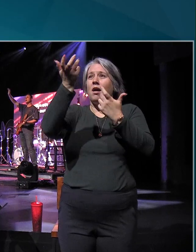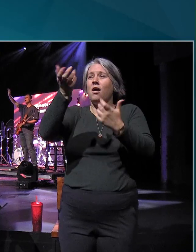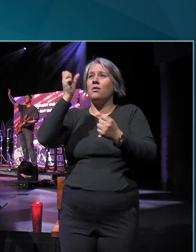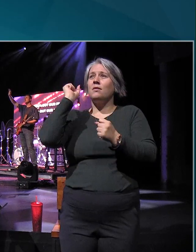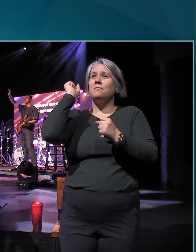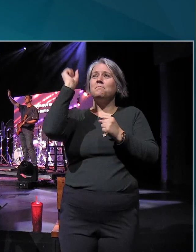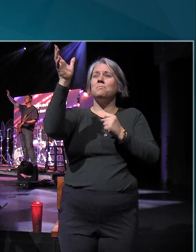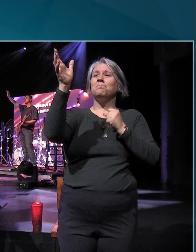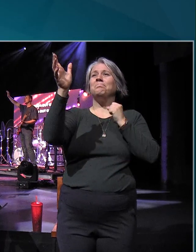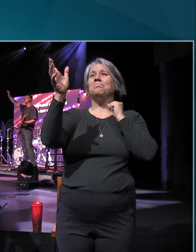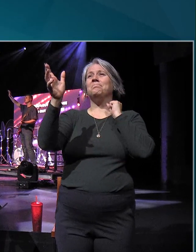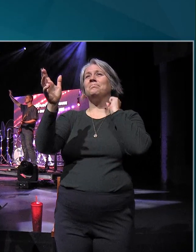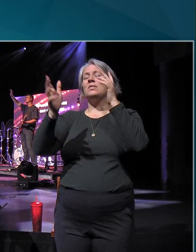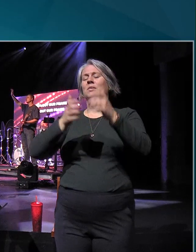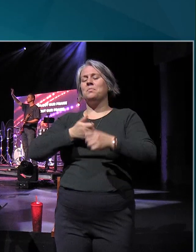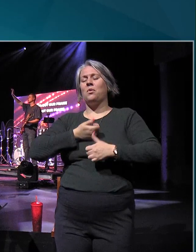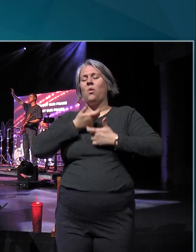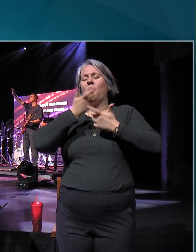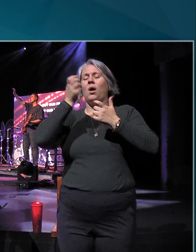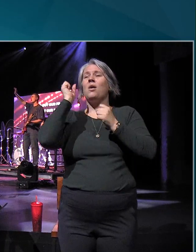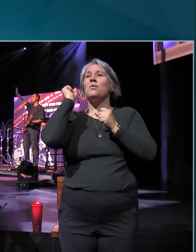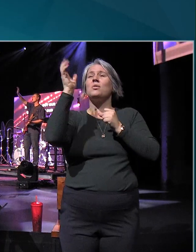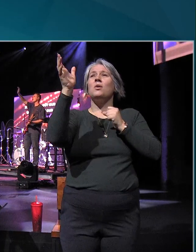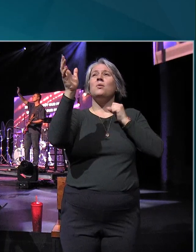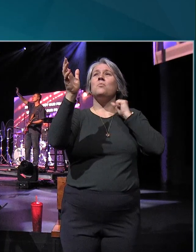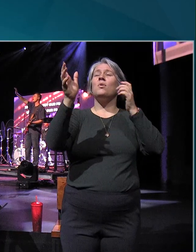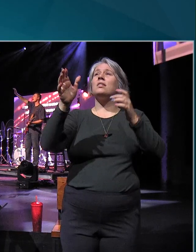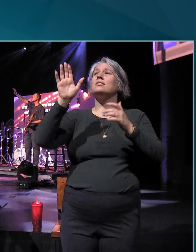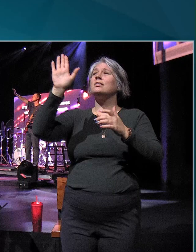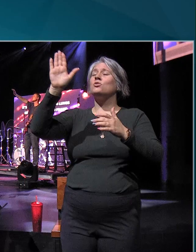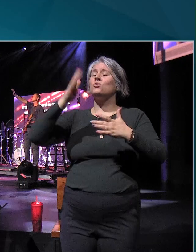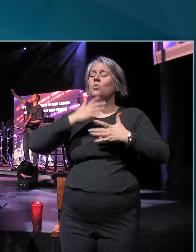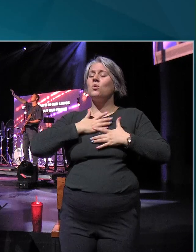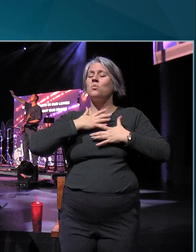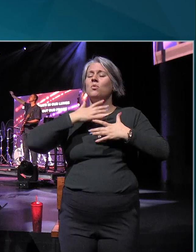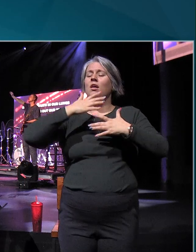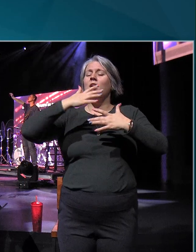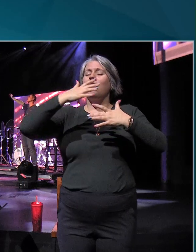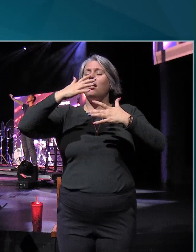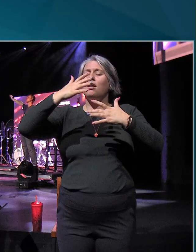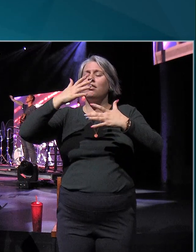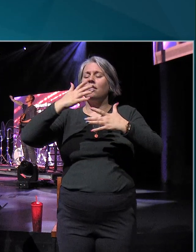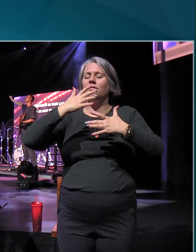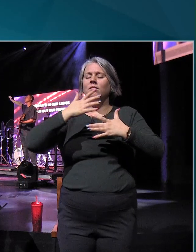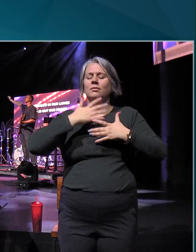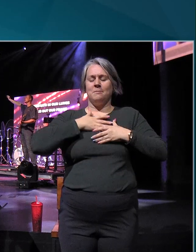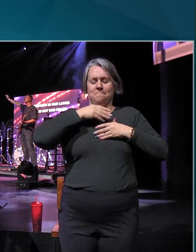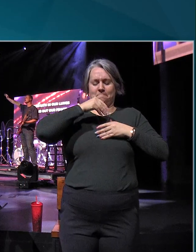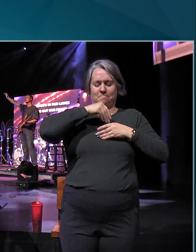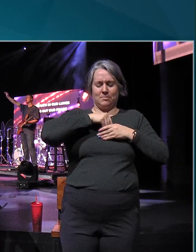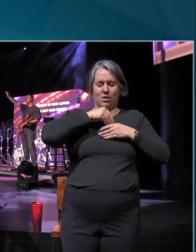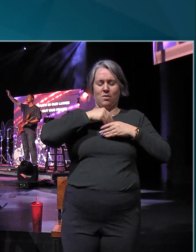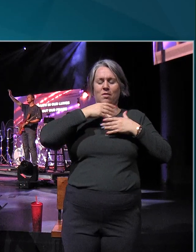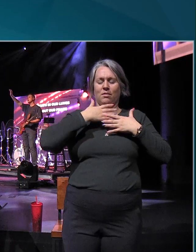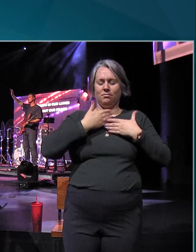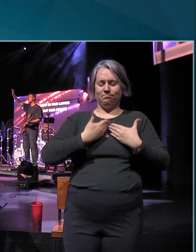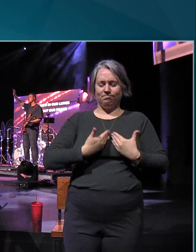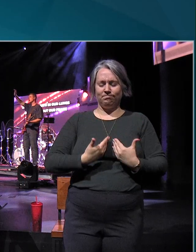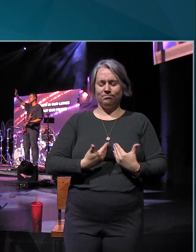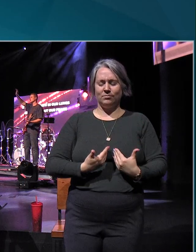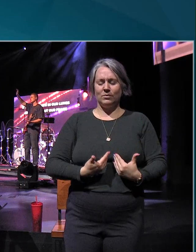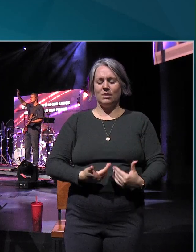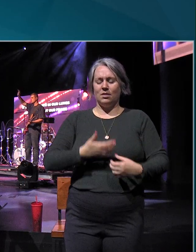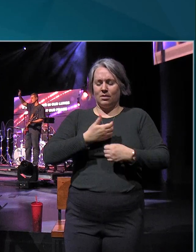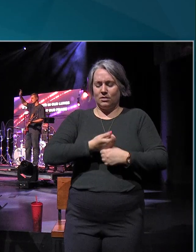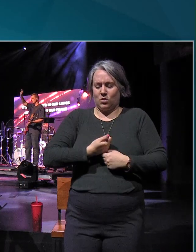pour out our praise. We pour out our praise. It's your breath in our